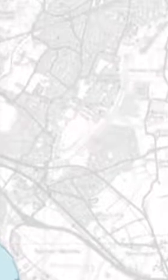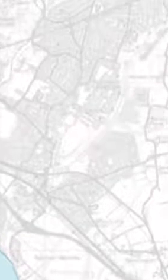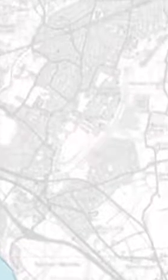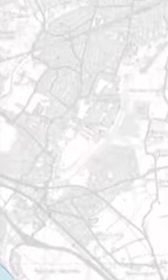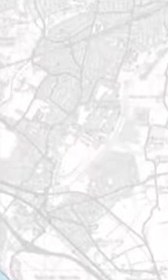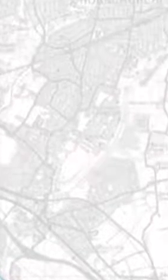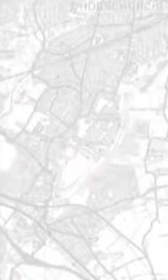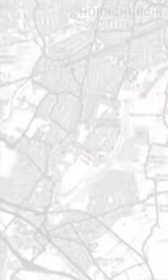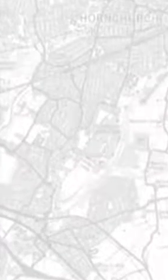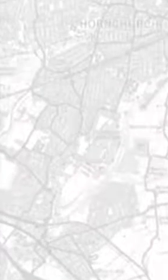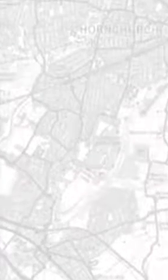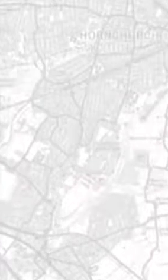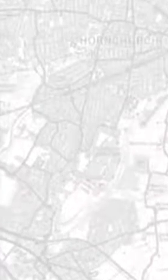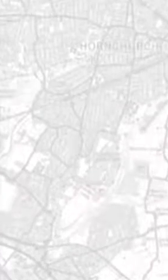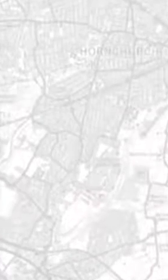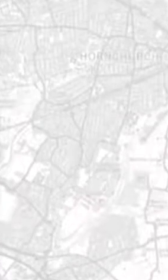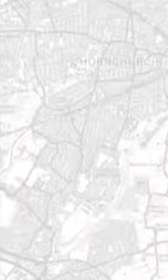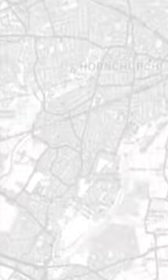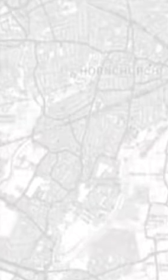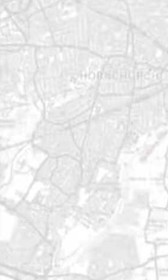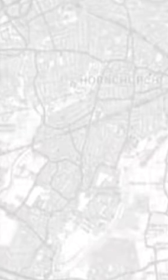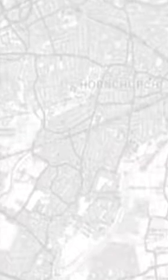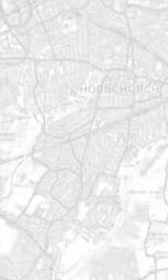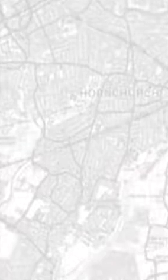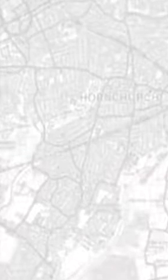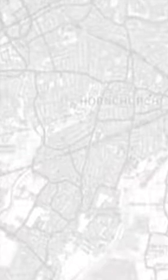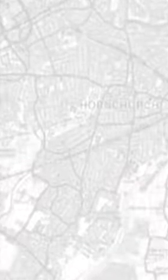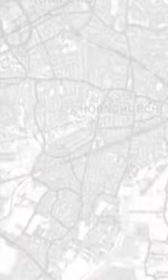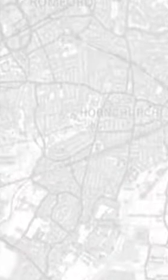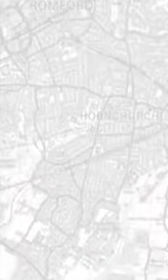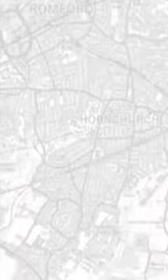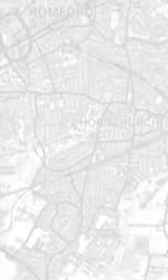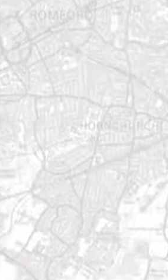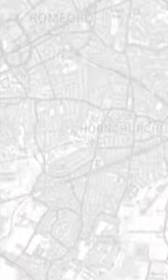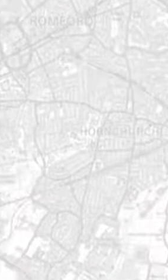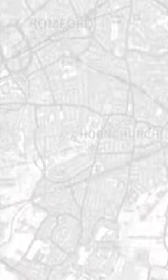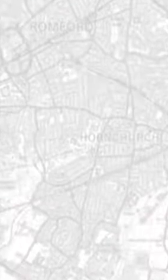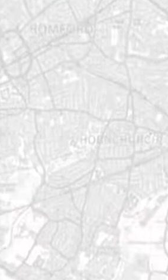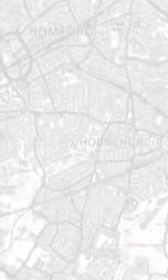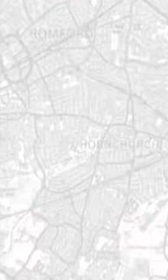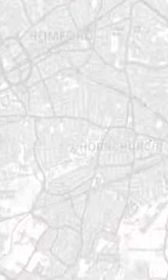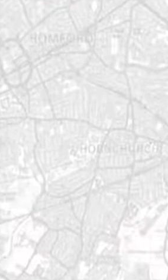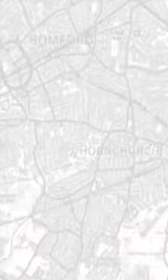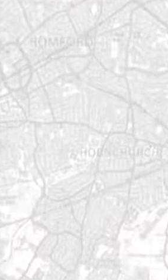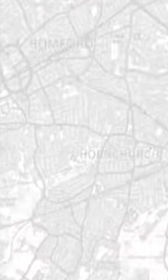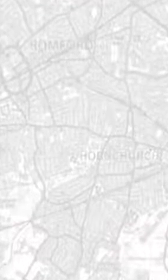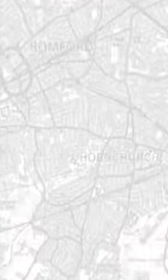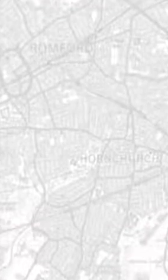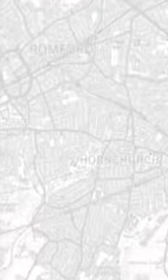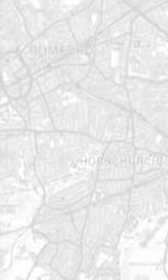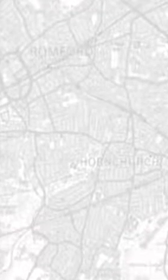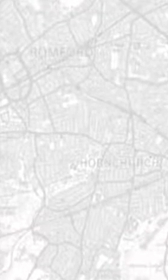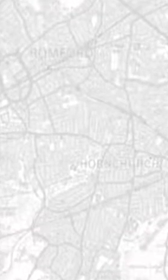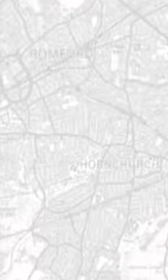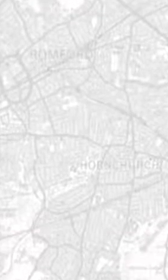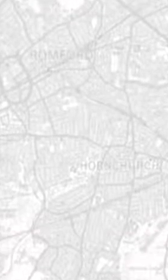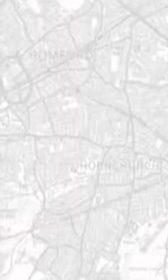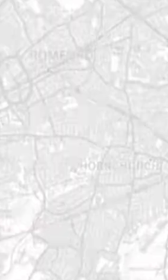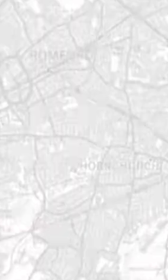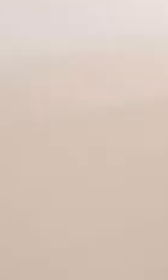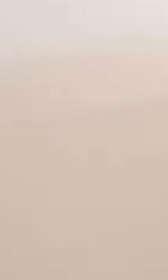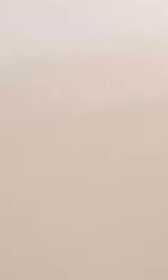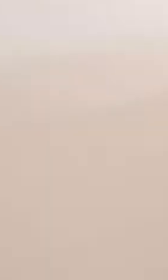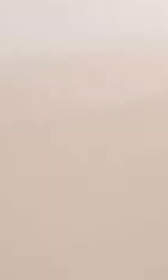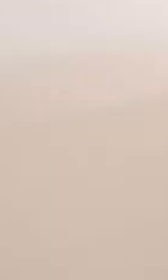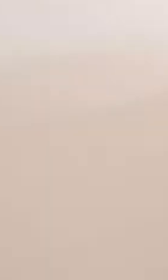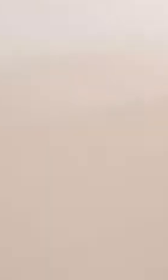the scheme, has reduced in size. This means that the number of properties inside the development boundary has nearly halved.